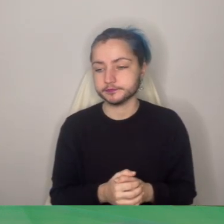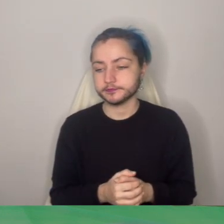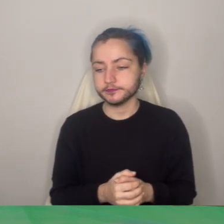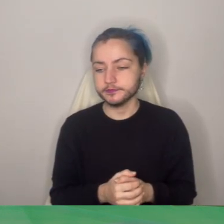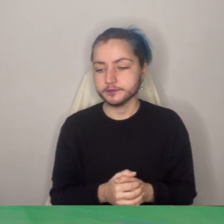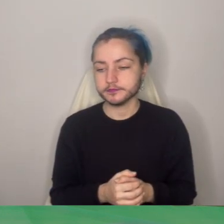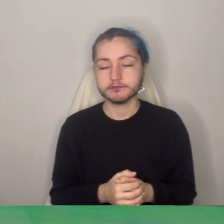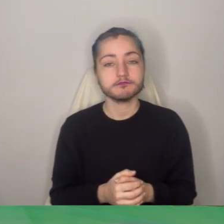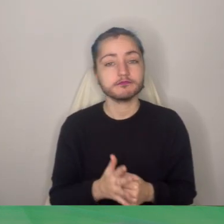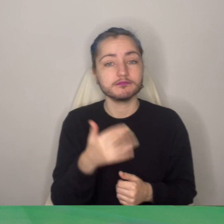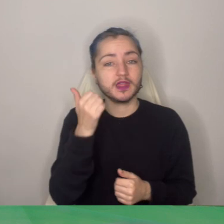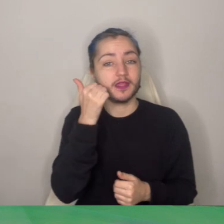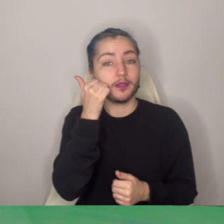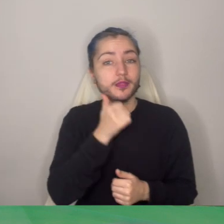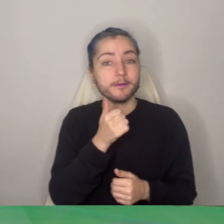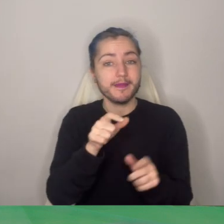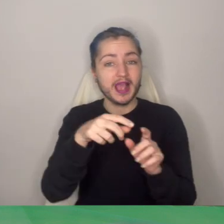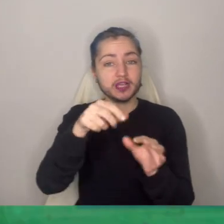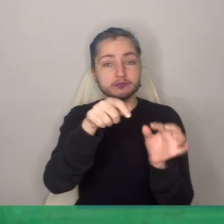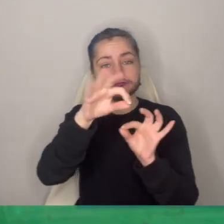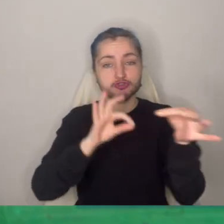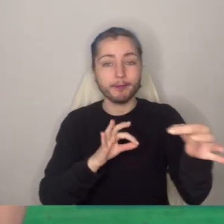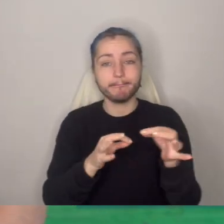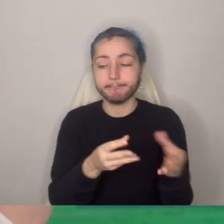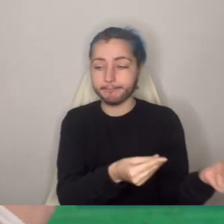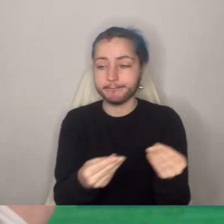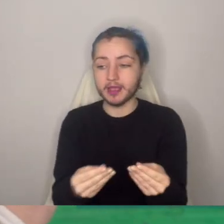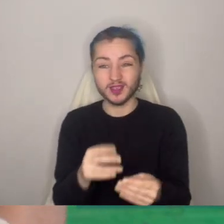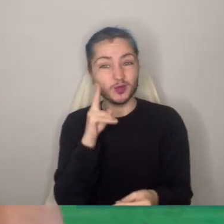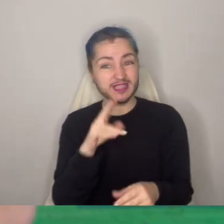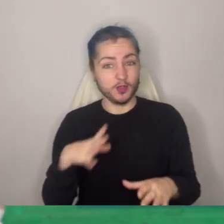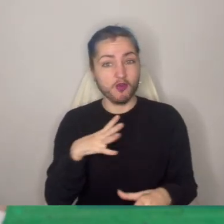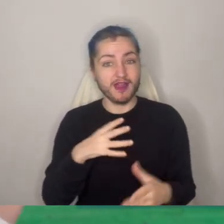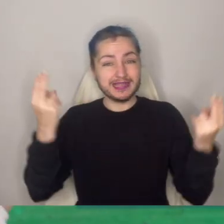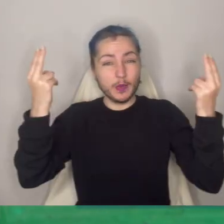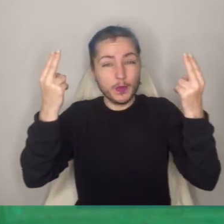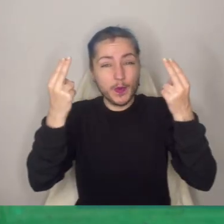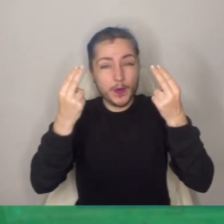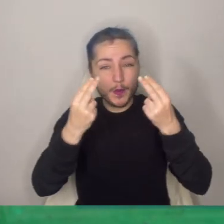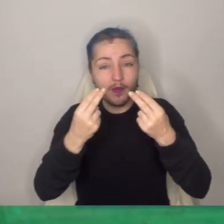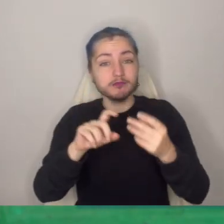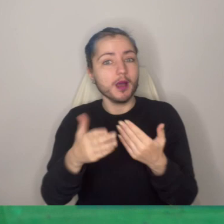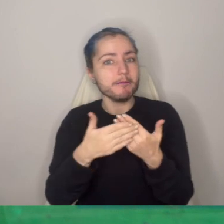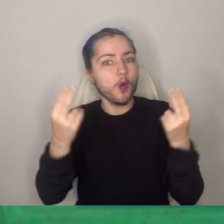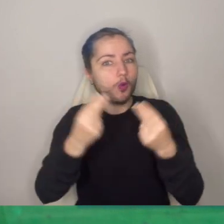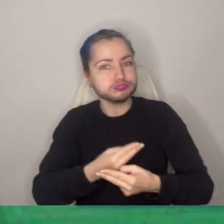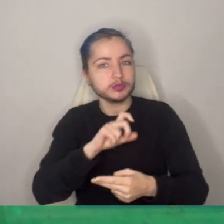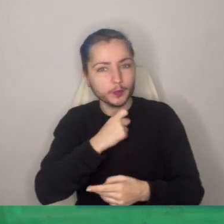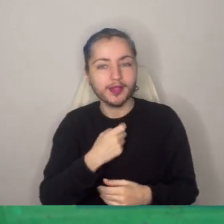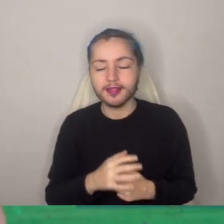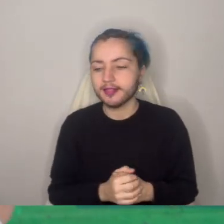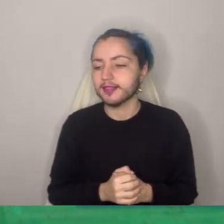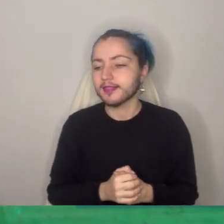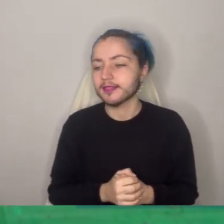and bring in your black pieces. You can see how much darker these are looking already. They will continue to get darker as they dry.